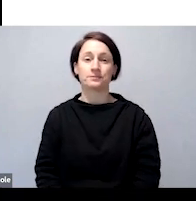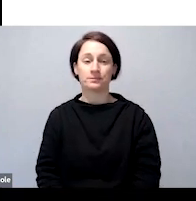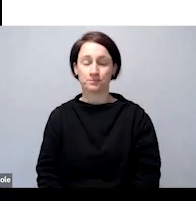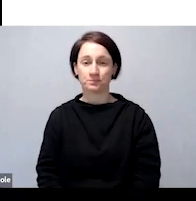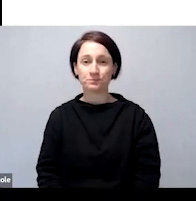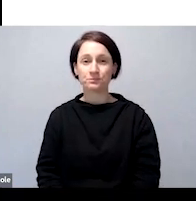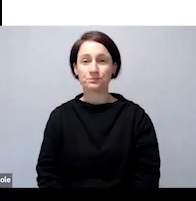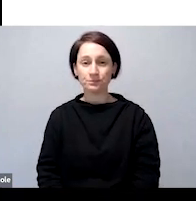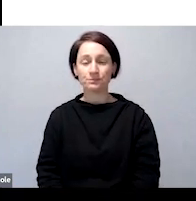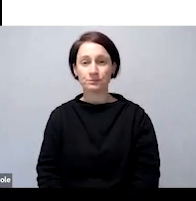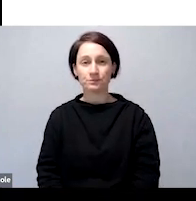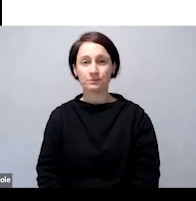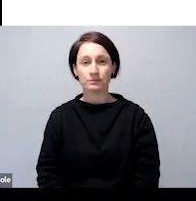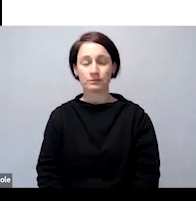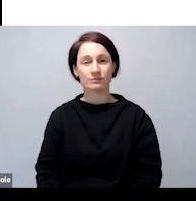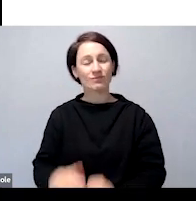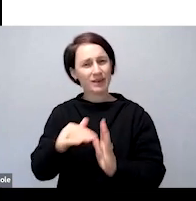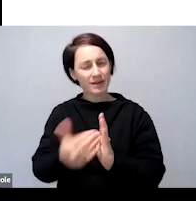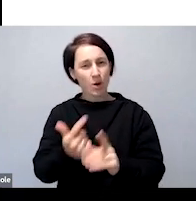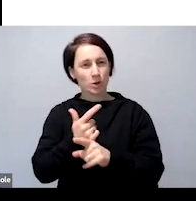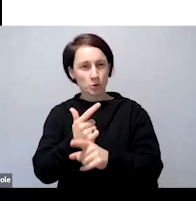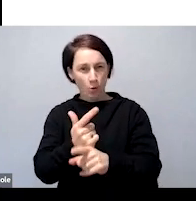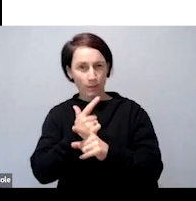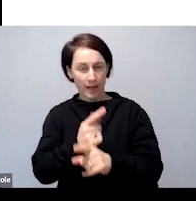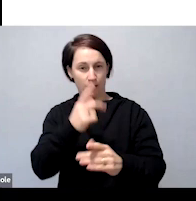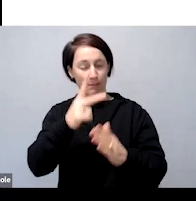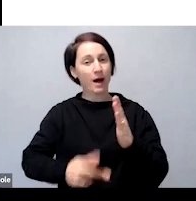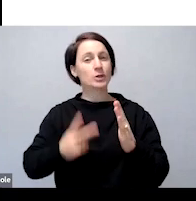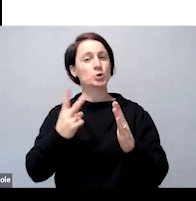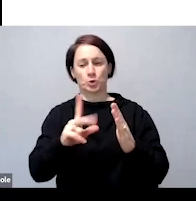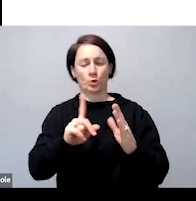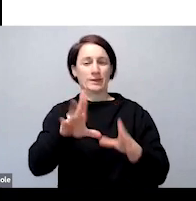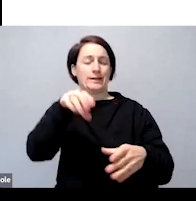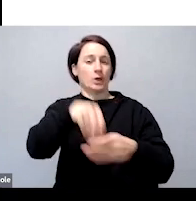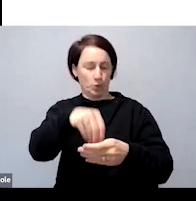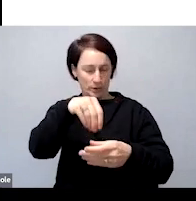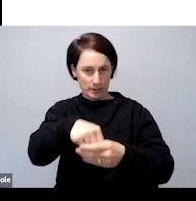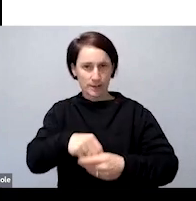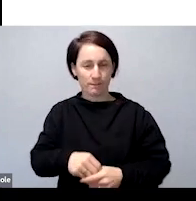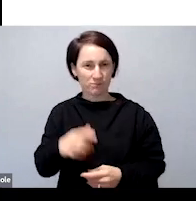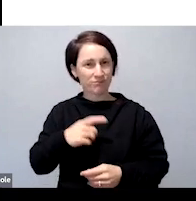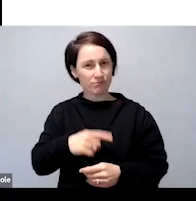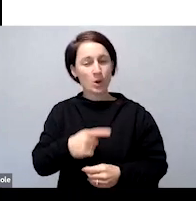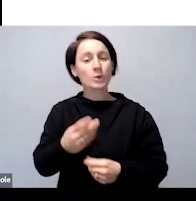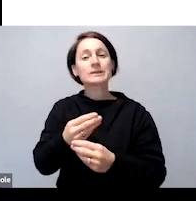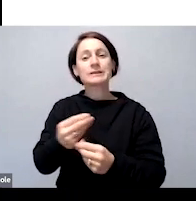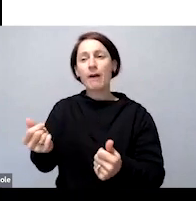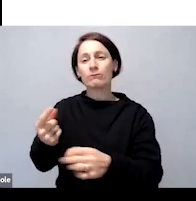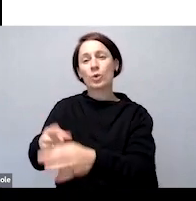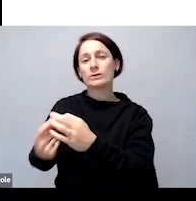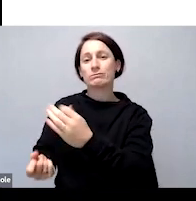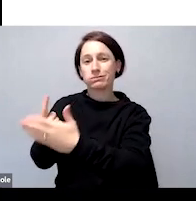I'm going to spend a little bit of time on what is in part 2 of this framework, because it's the kinds of questions that come up